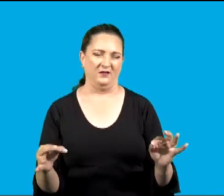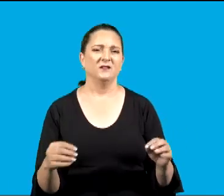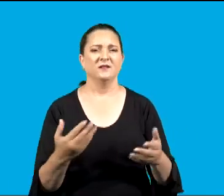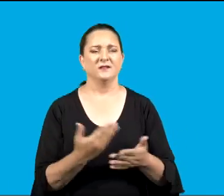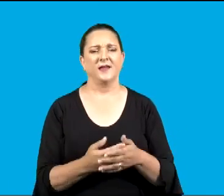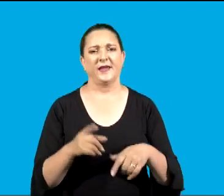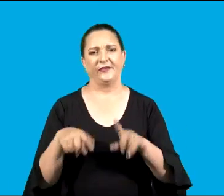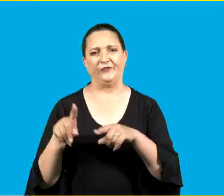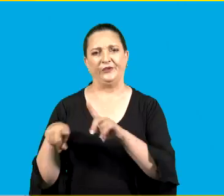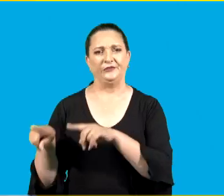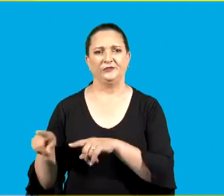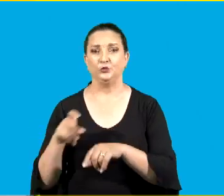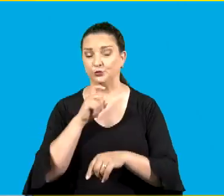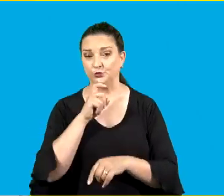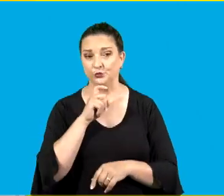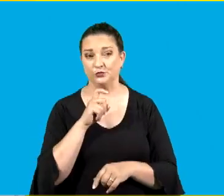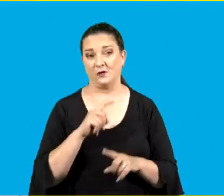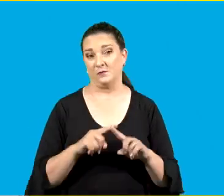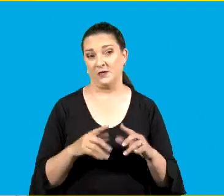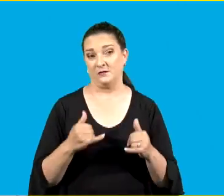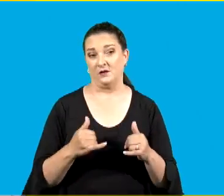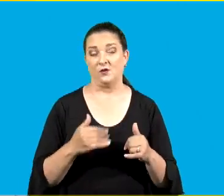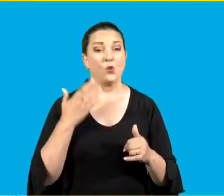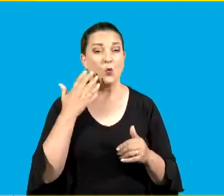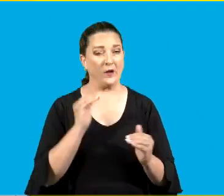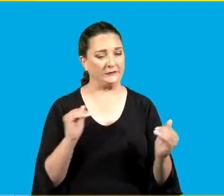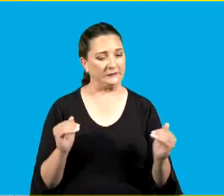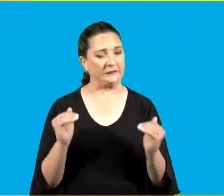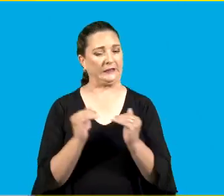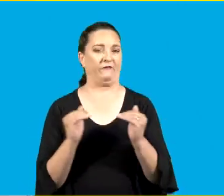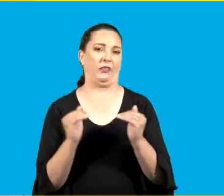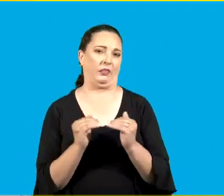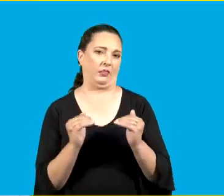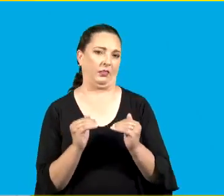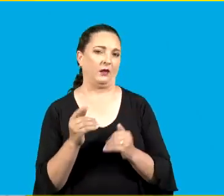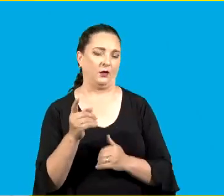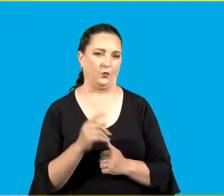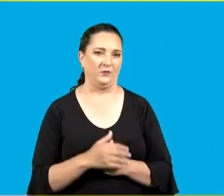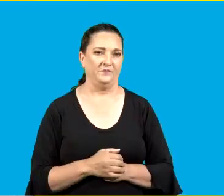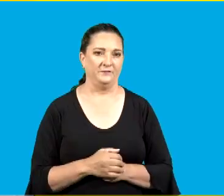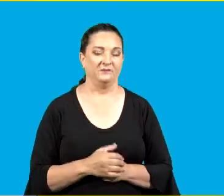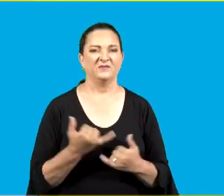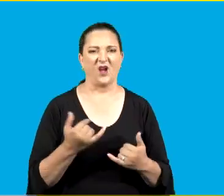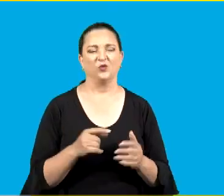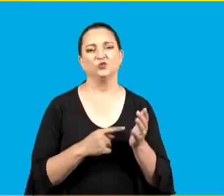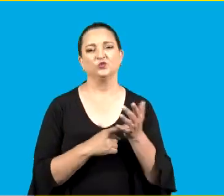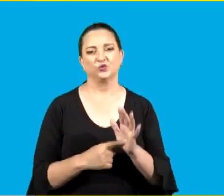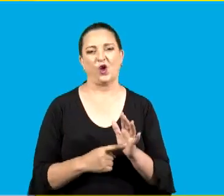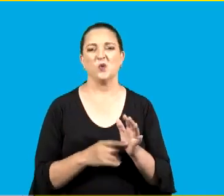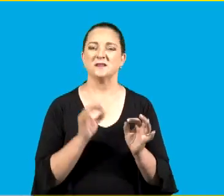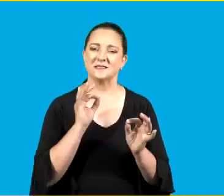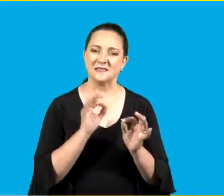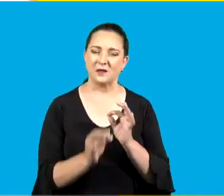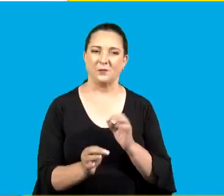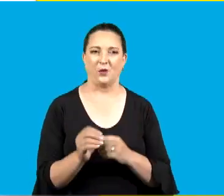point. There's several formulas that can be used to calculate break-even point. I'm just going to show you one, the simpler and the